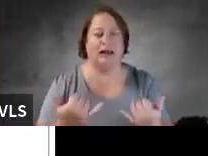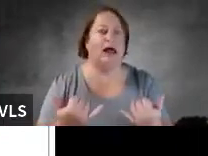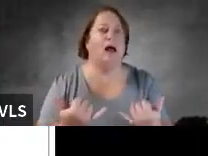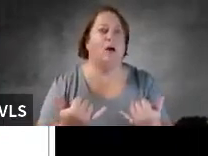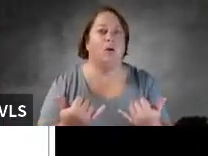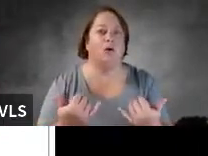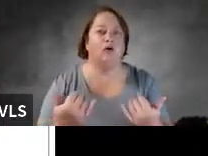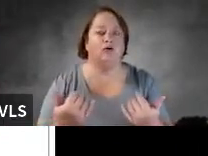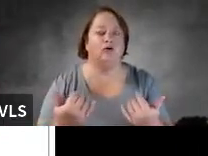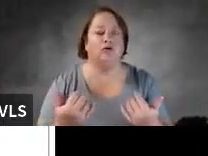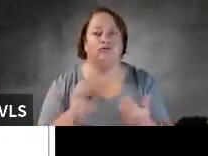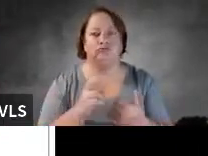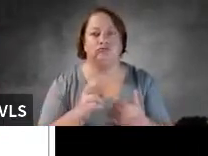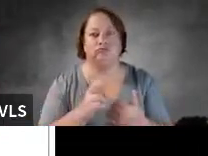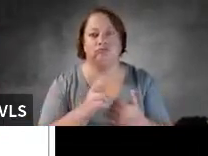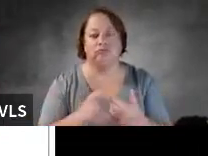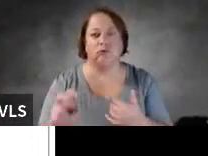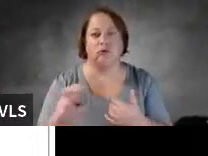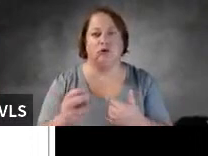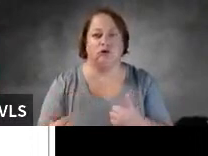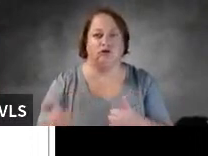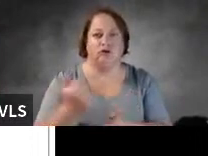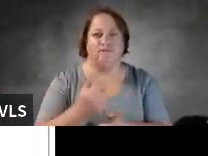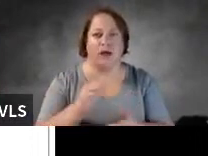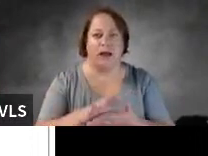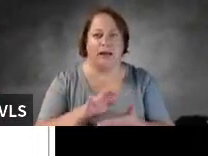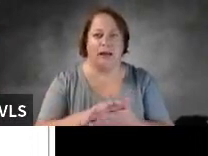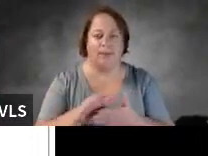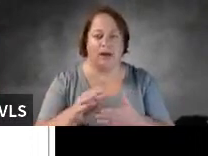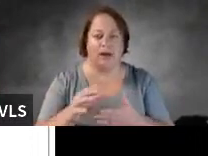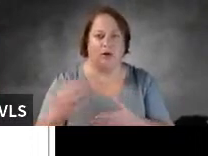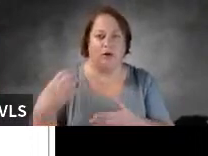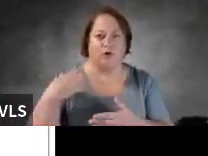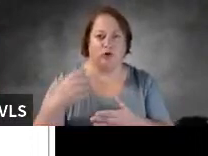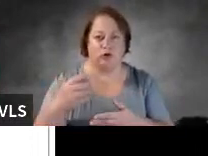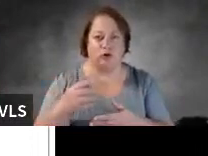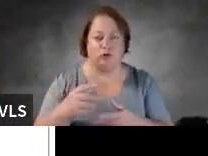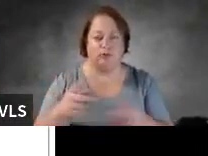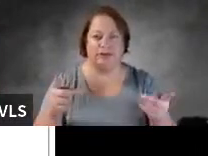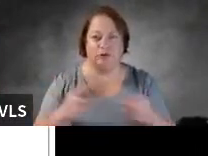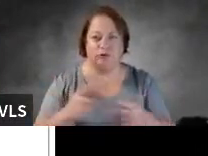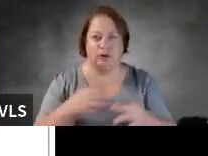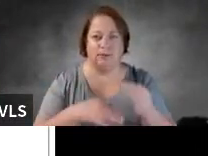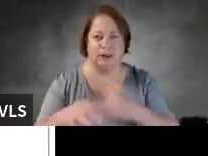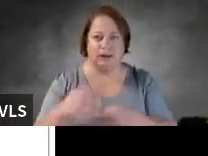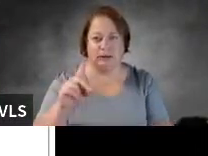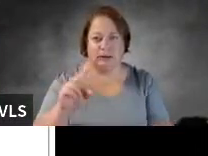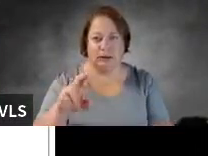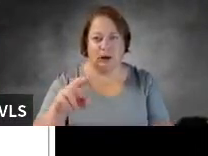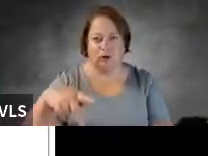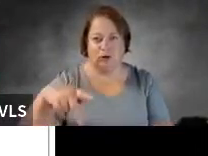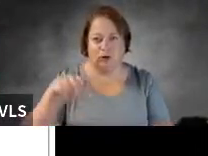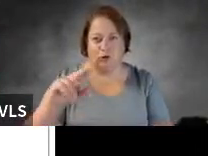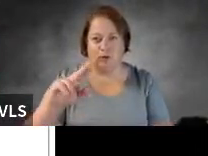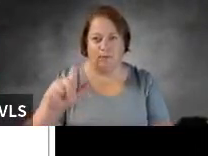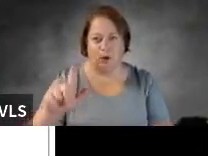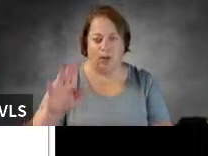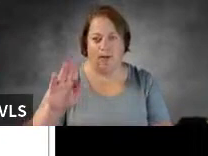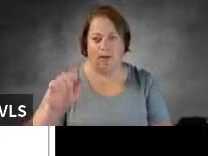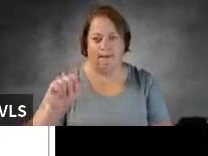has moved into the chief academic officer position, replacing Dr. Paul Bauer, who was